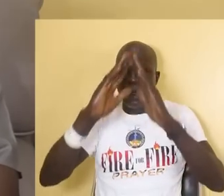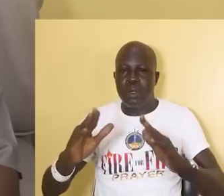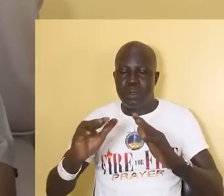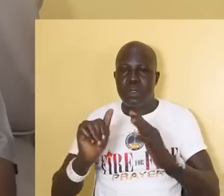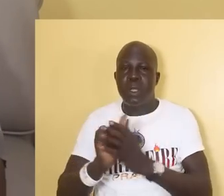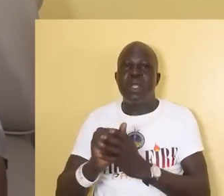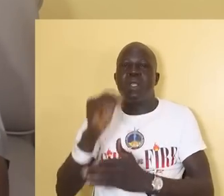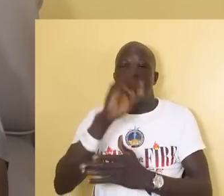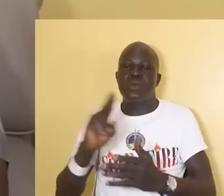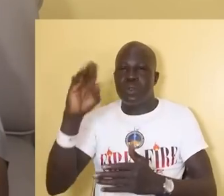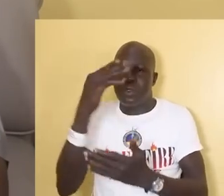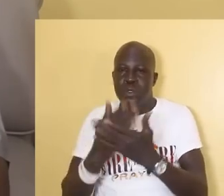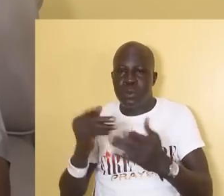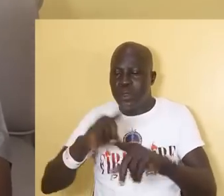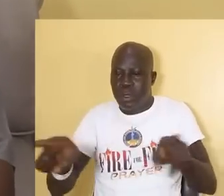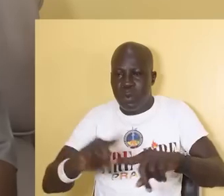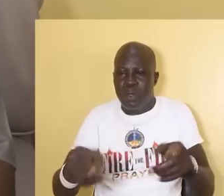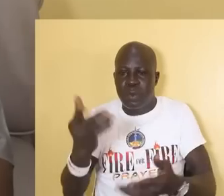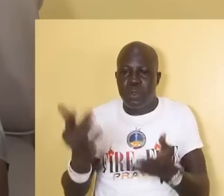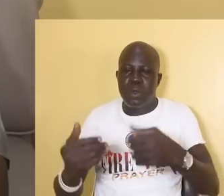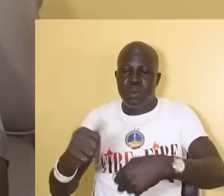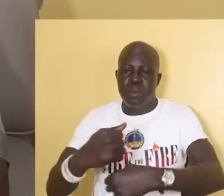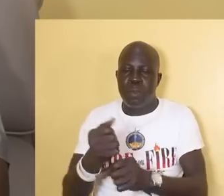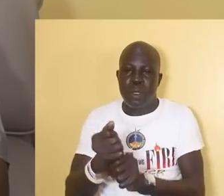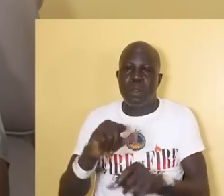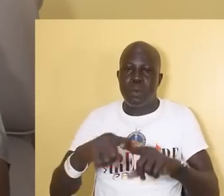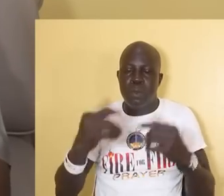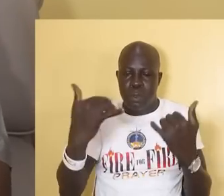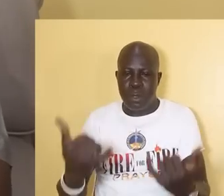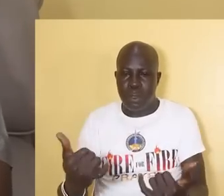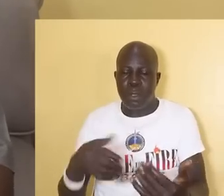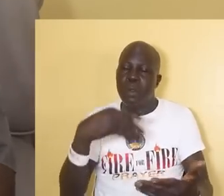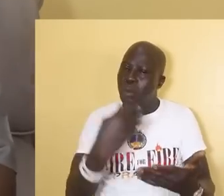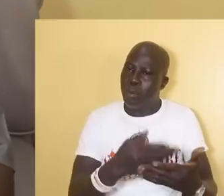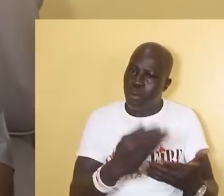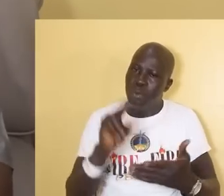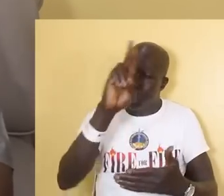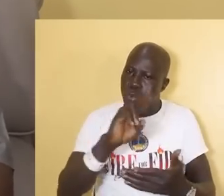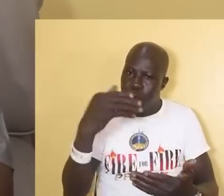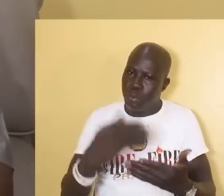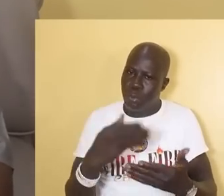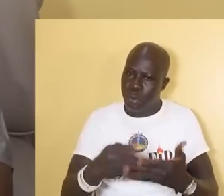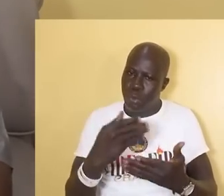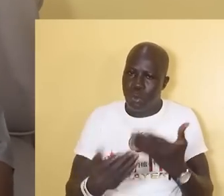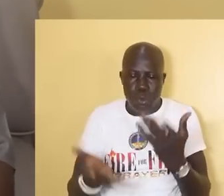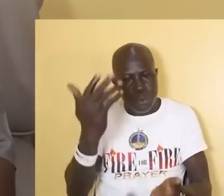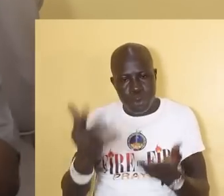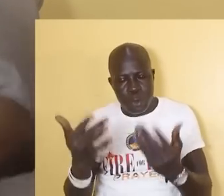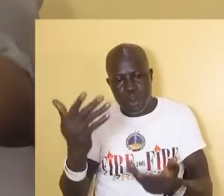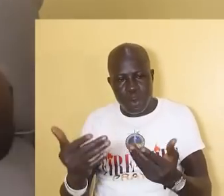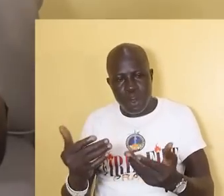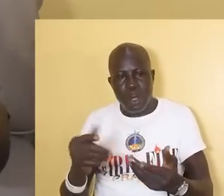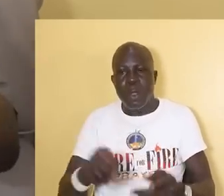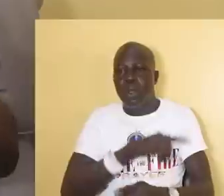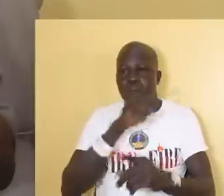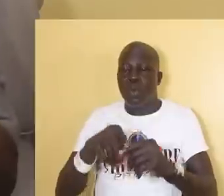oni ruro fi urubo they use diversity to make it amọ lode one but nowadays owo la fun urubo we use money for our sacrifice e pe ta ba